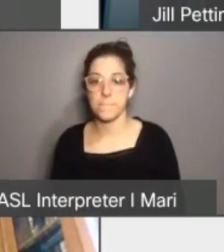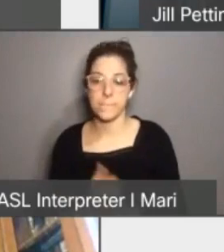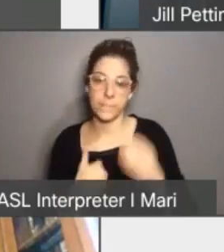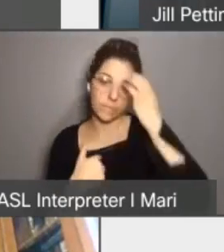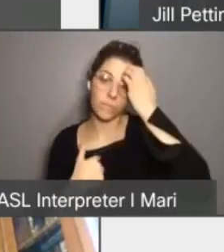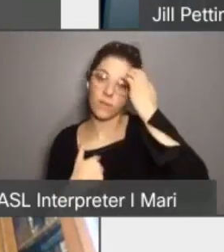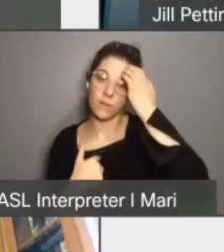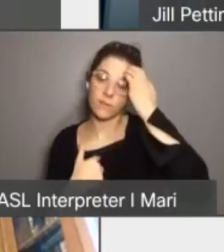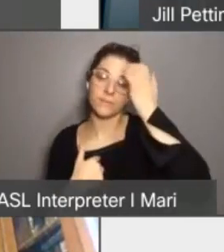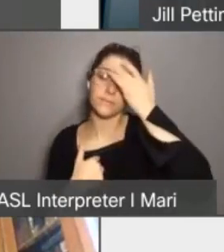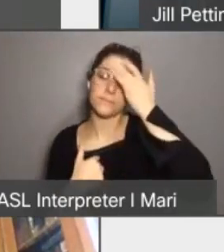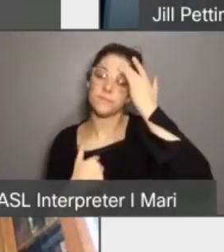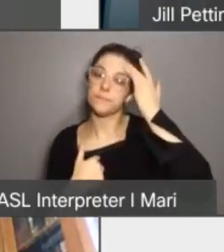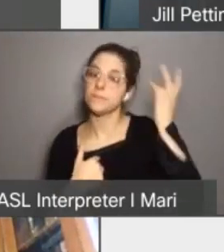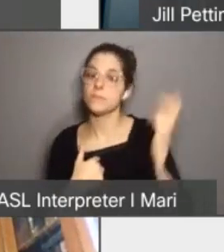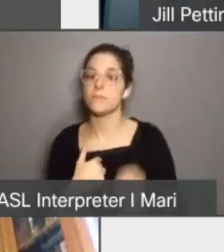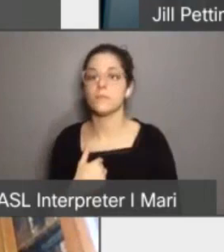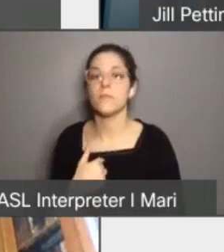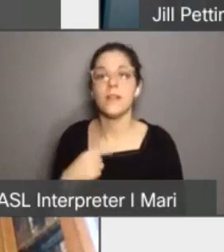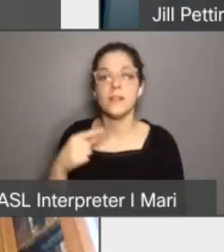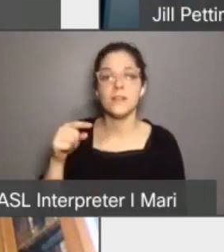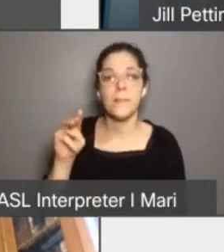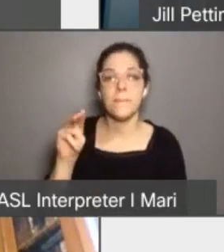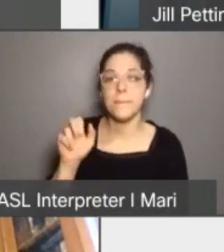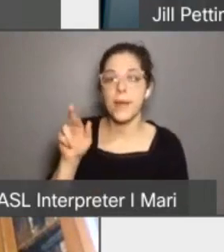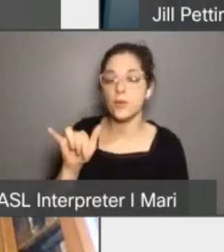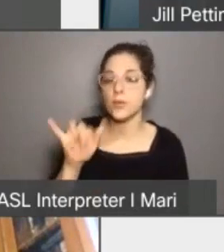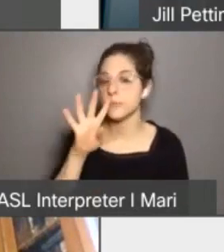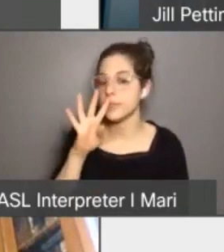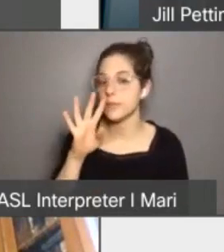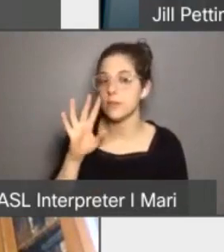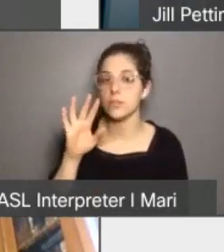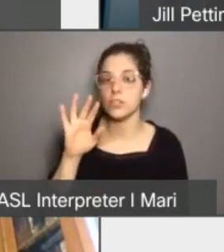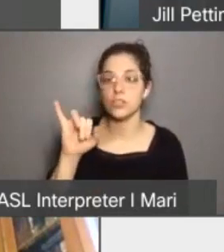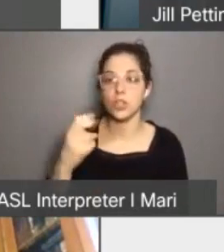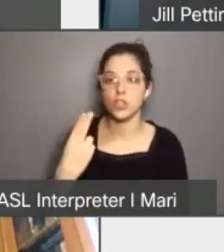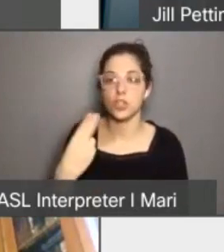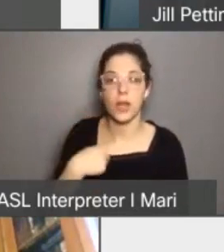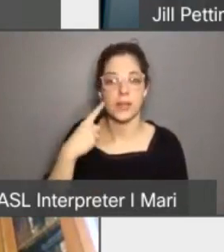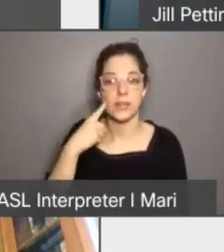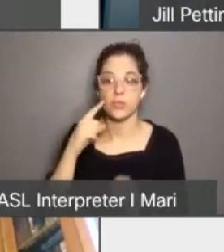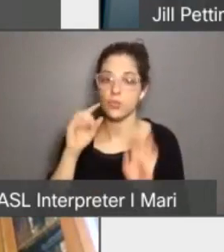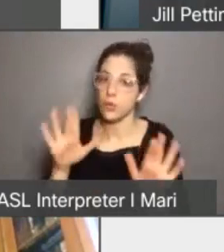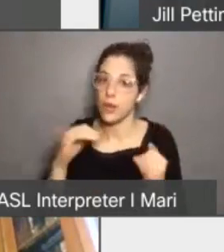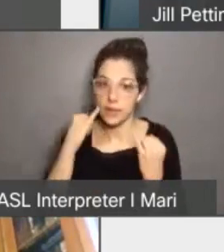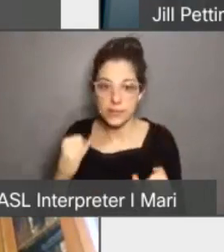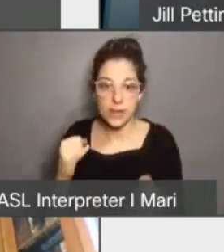Go ahead. This is Mary Boatfield. Josh, I think it's a great